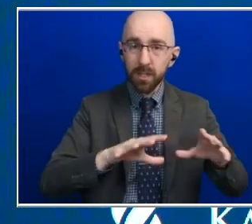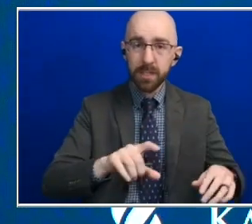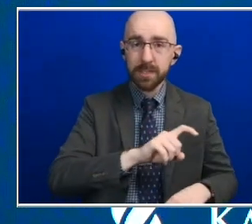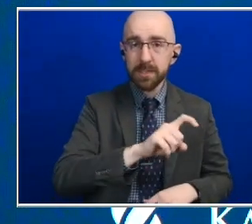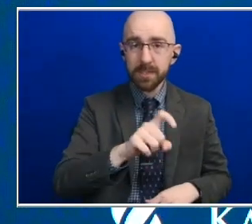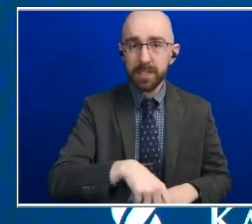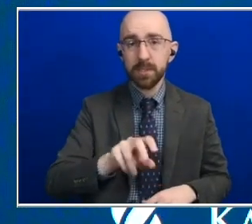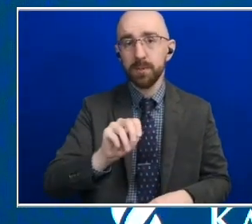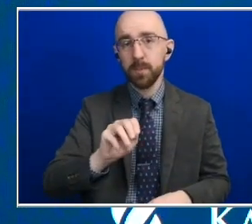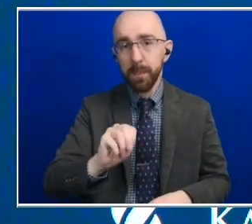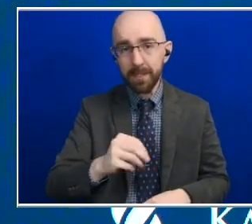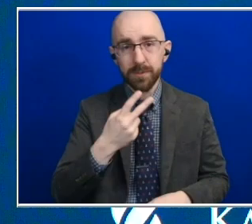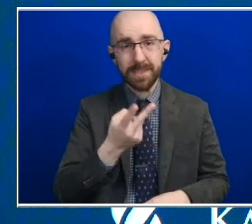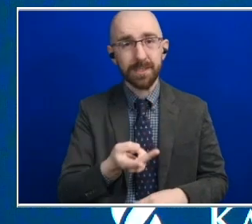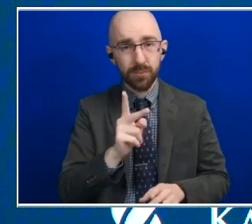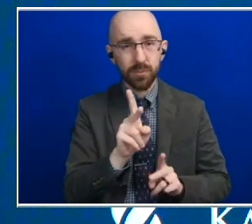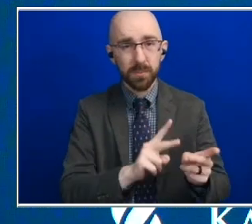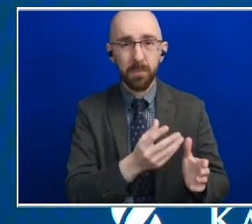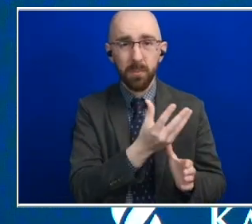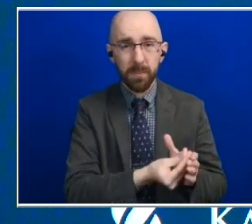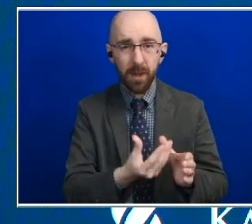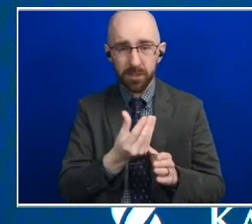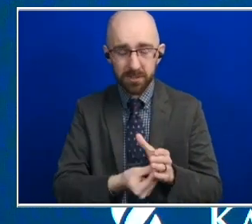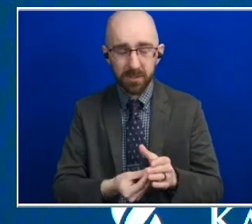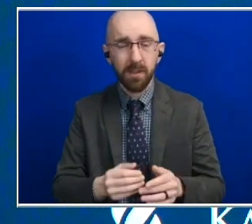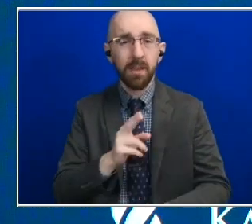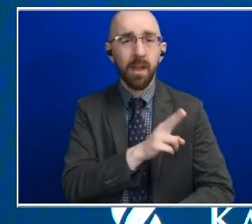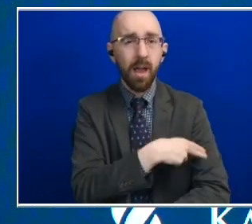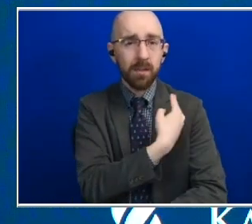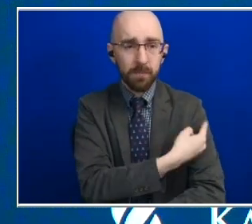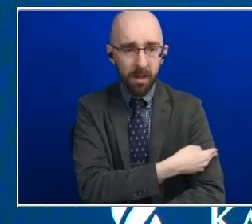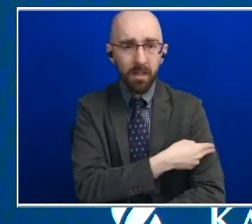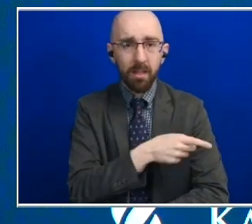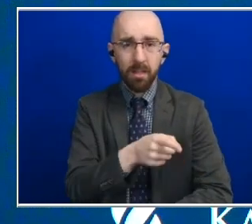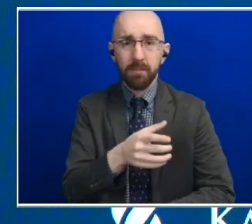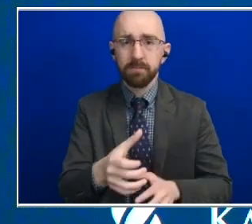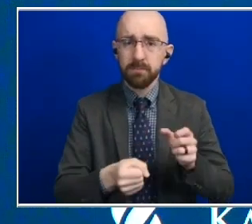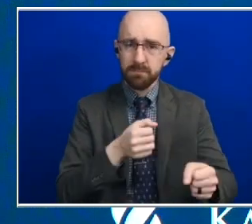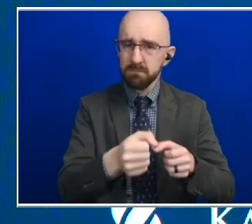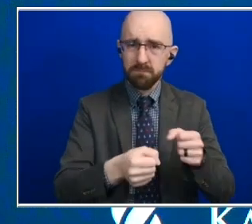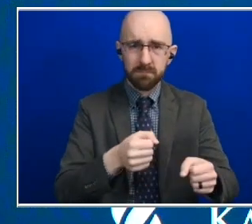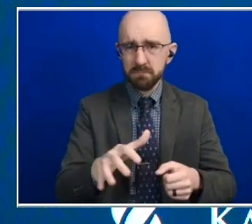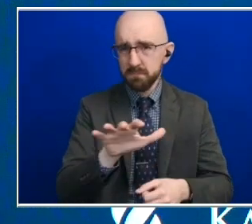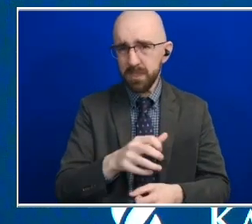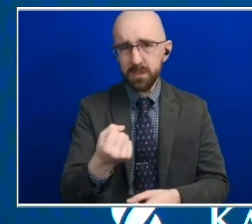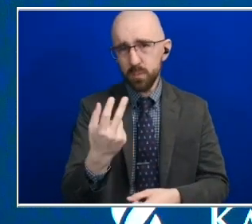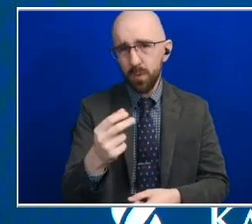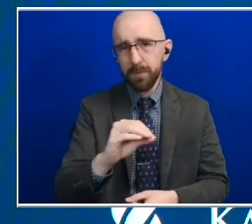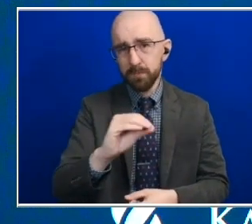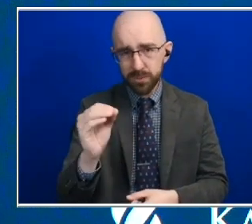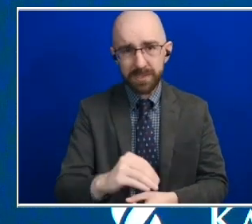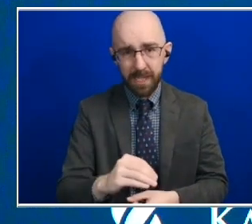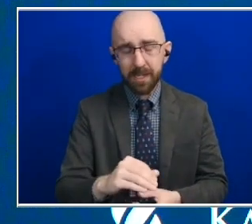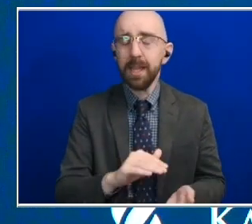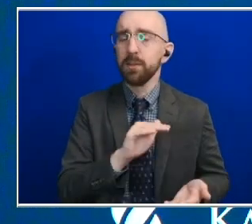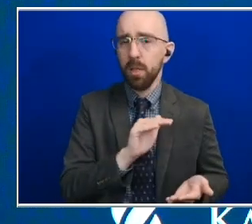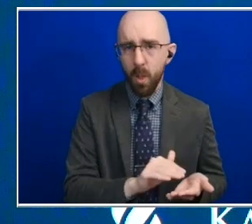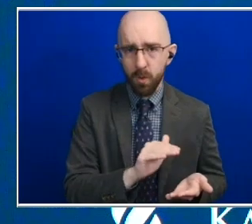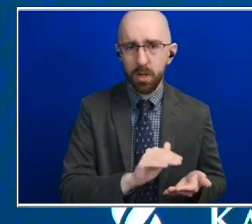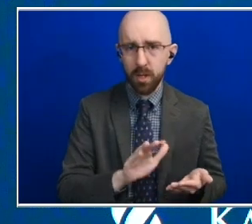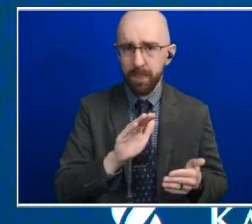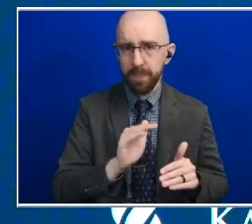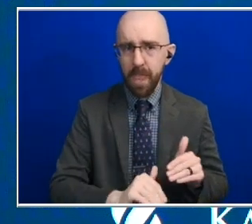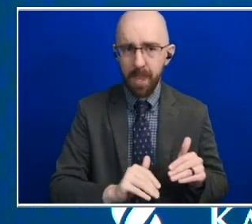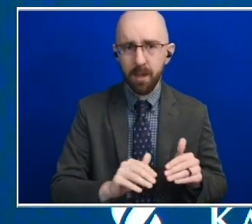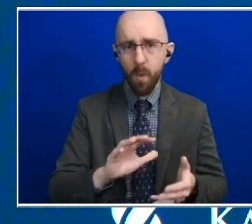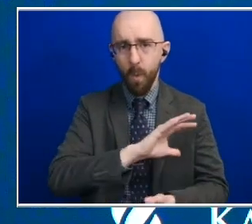people perish. We've also seen a hospitalization rate of about 12%. It is lower than overall